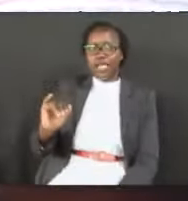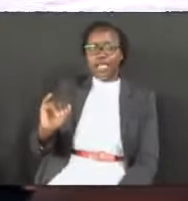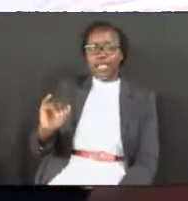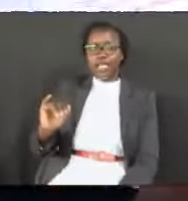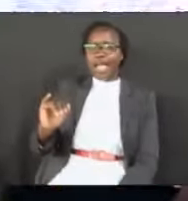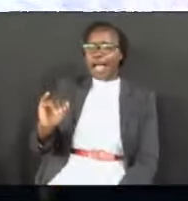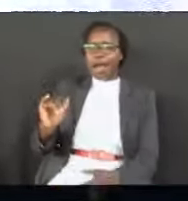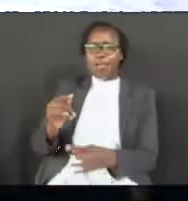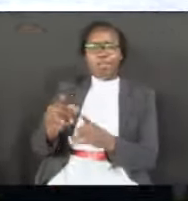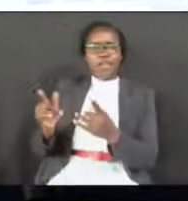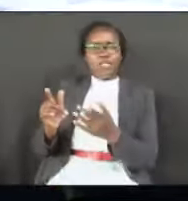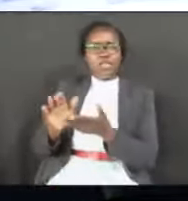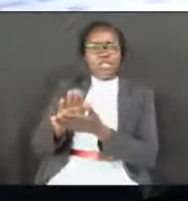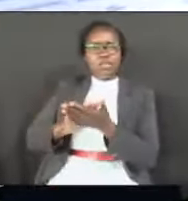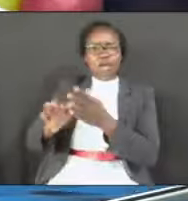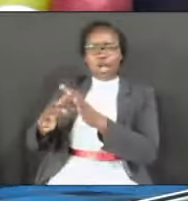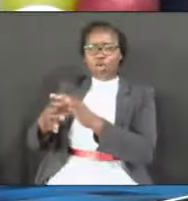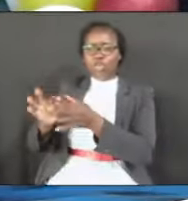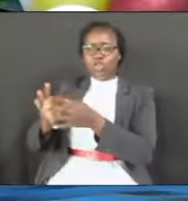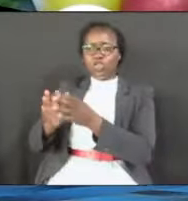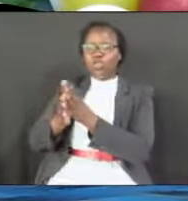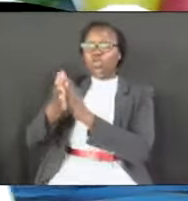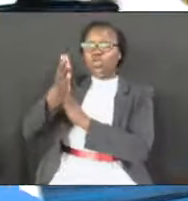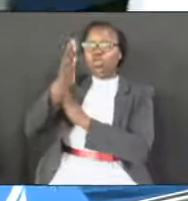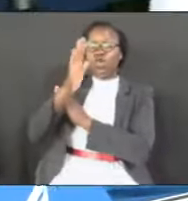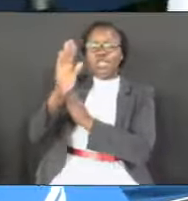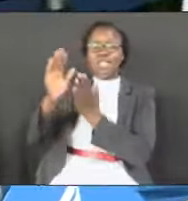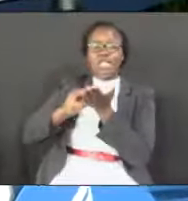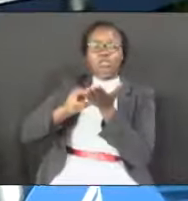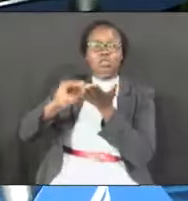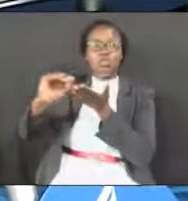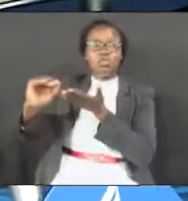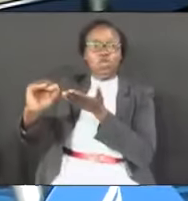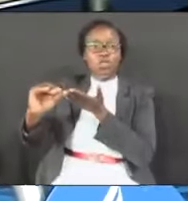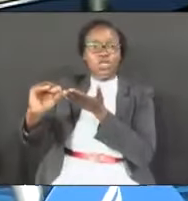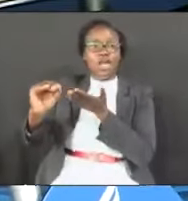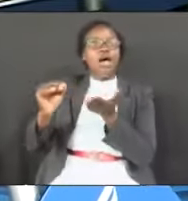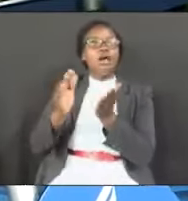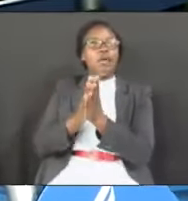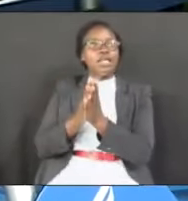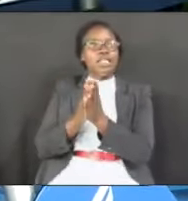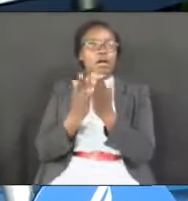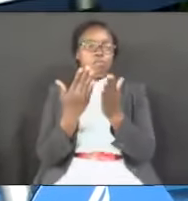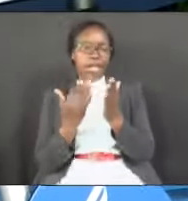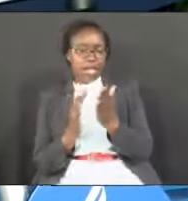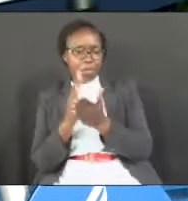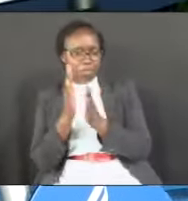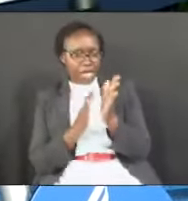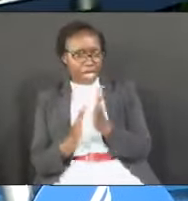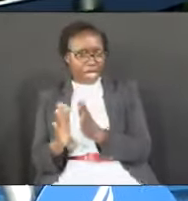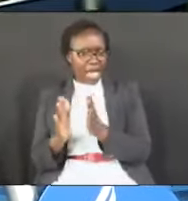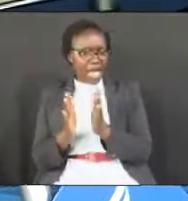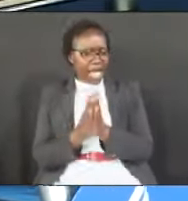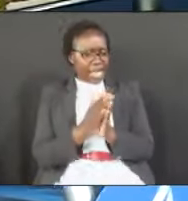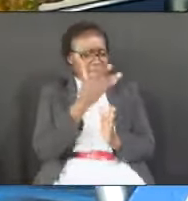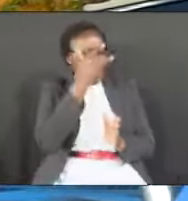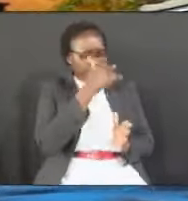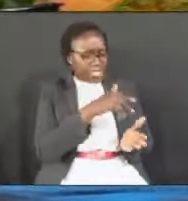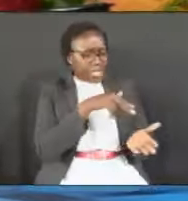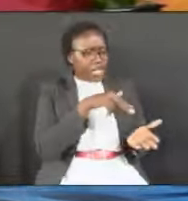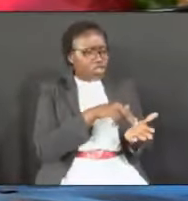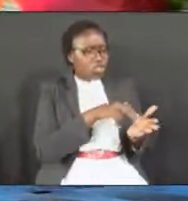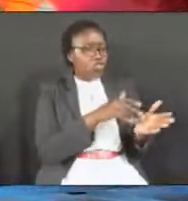to a connection with God that had to be removed by the coming of Jesus. Are you with me? And Isaac stood